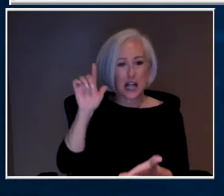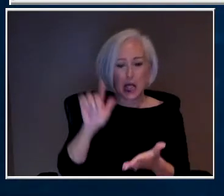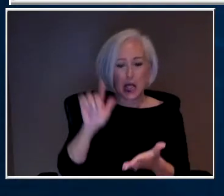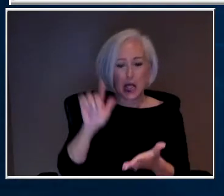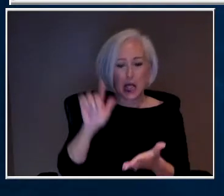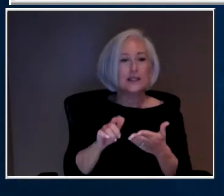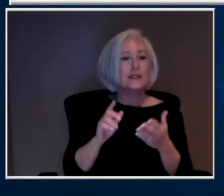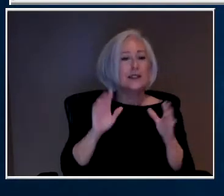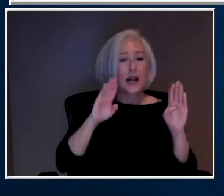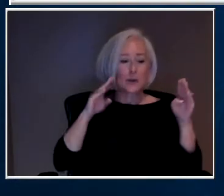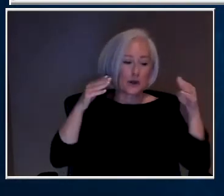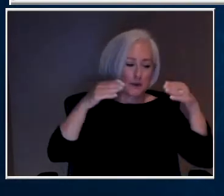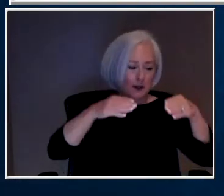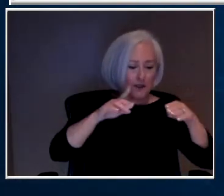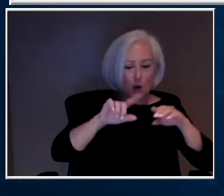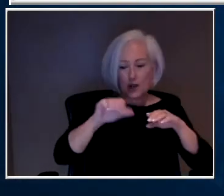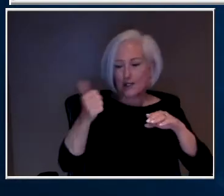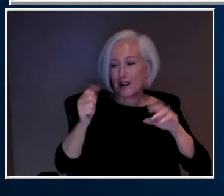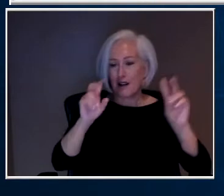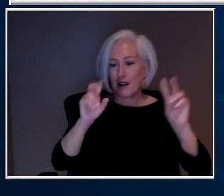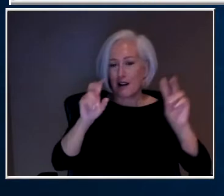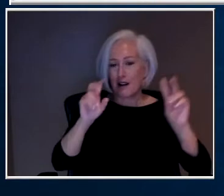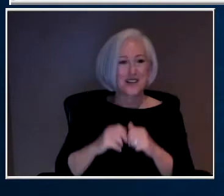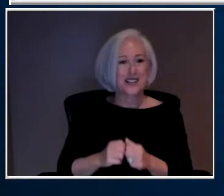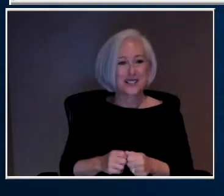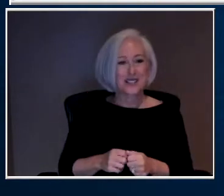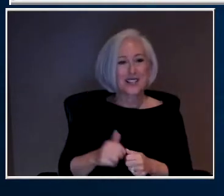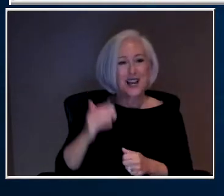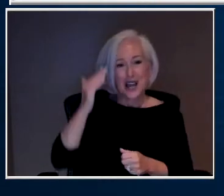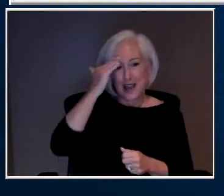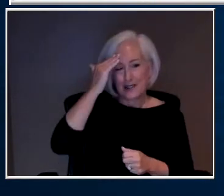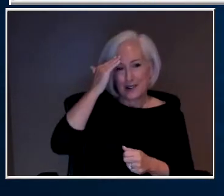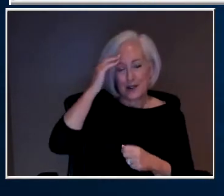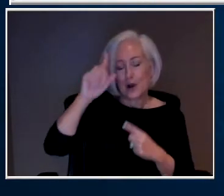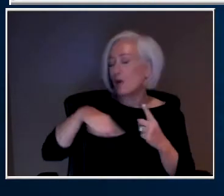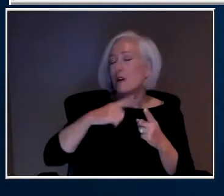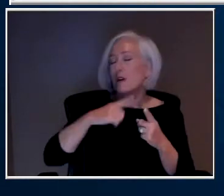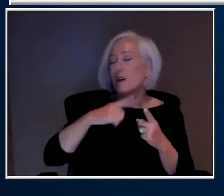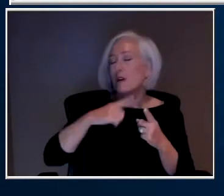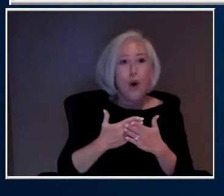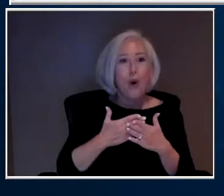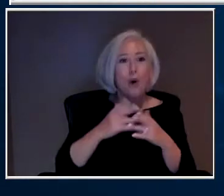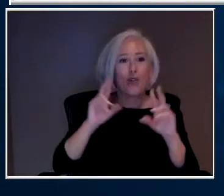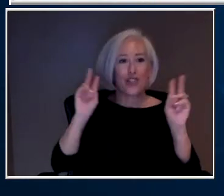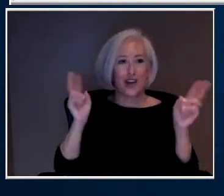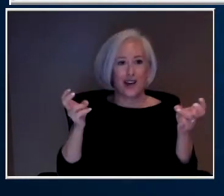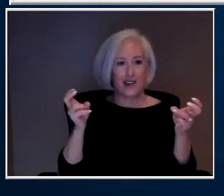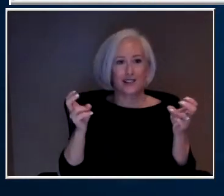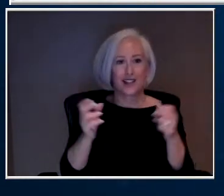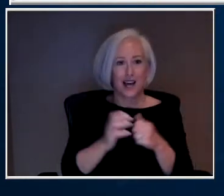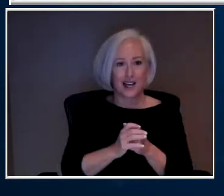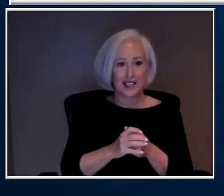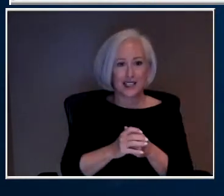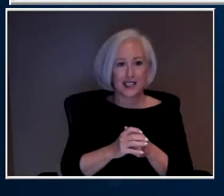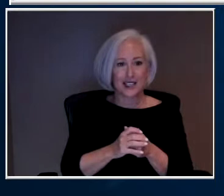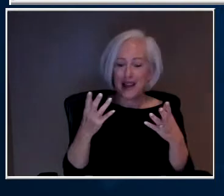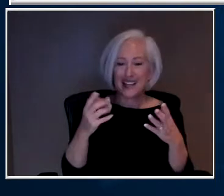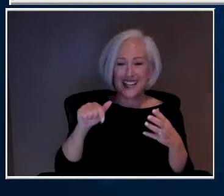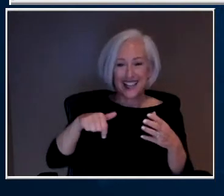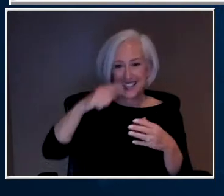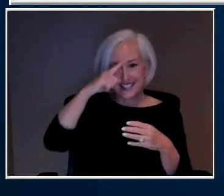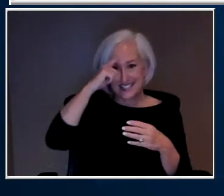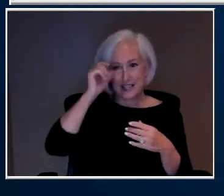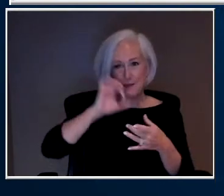to other headlines, and you know about all of these headlines. In fact, there have been several stories about rabies this summer involving animals